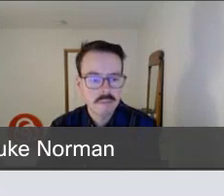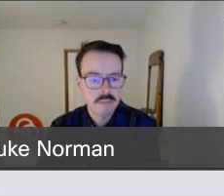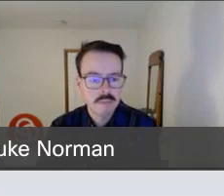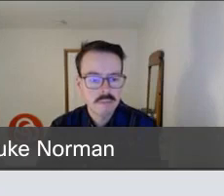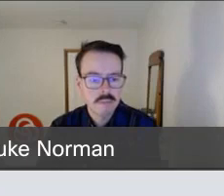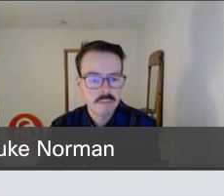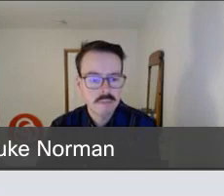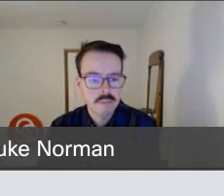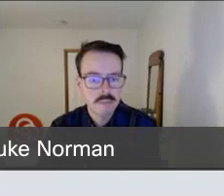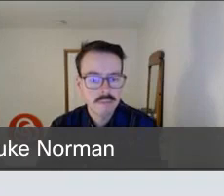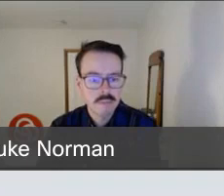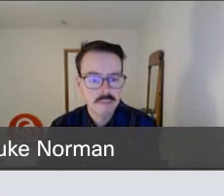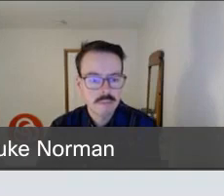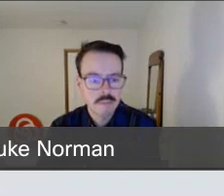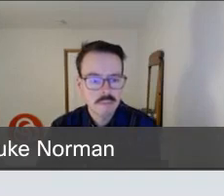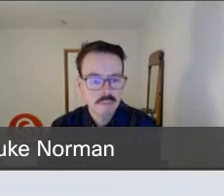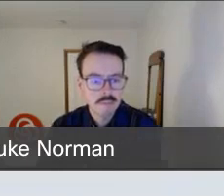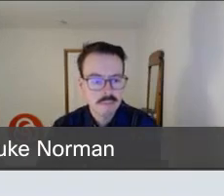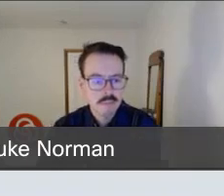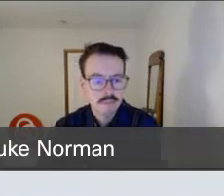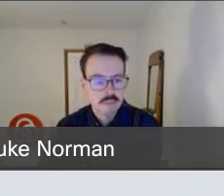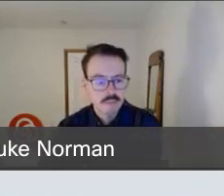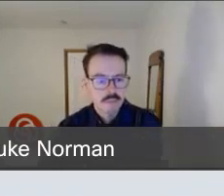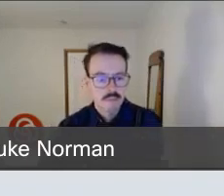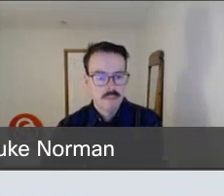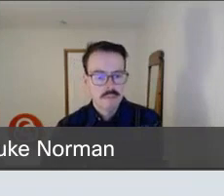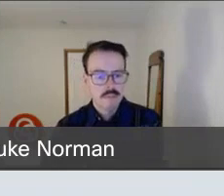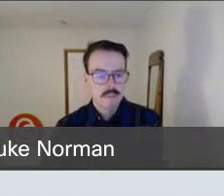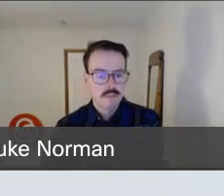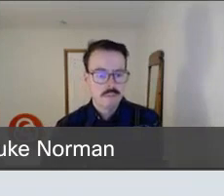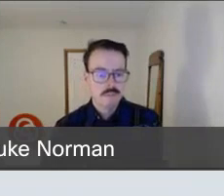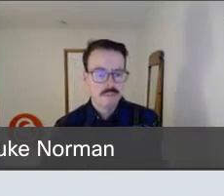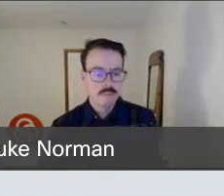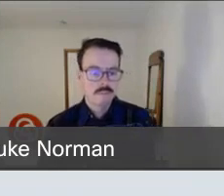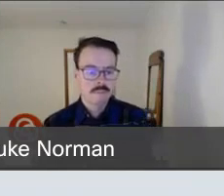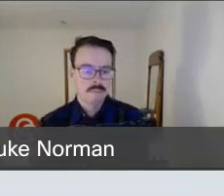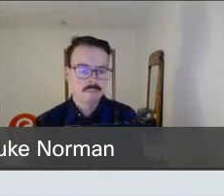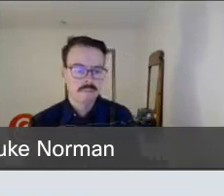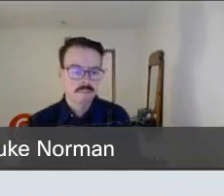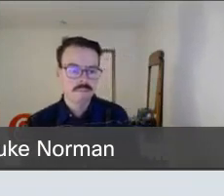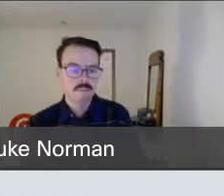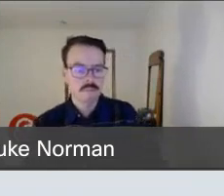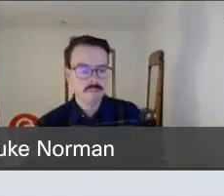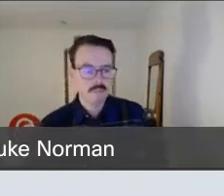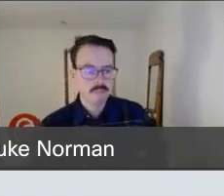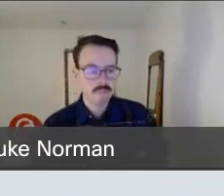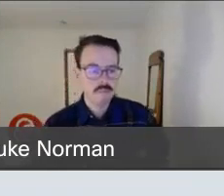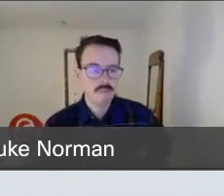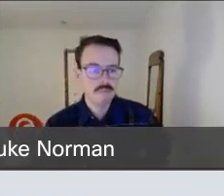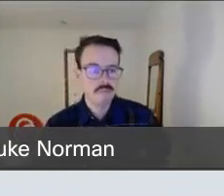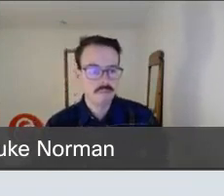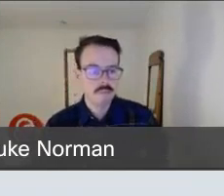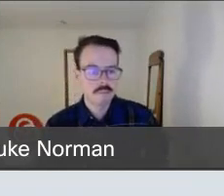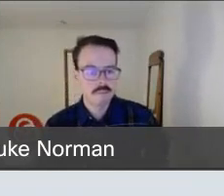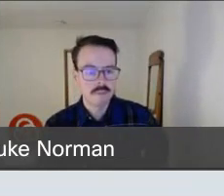go to this webpage or send any comments that you have to us by February 20th to make sure that we get everything in